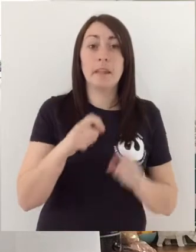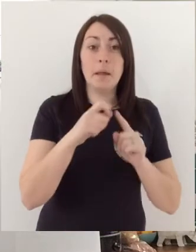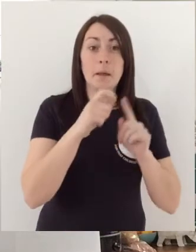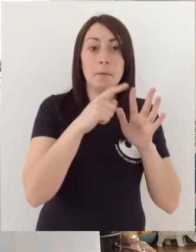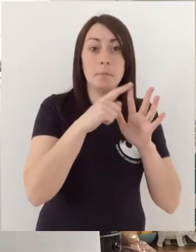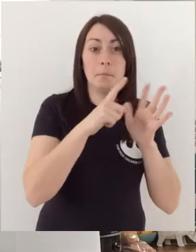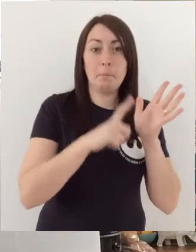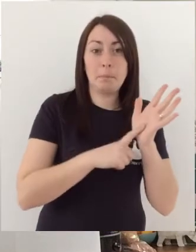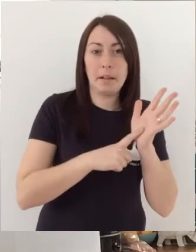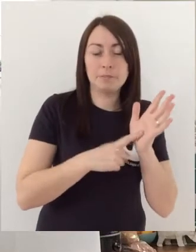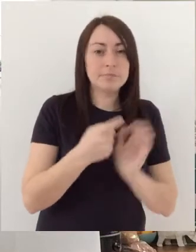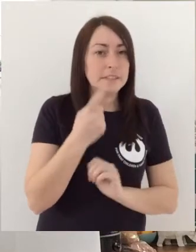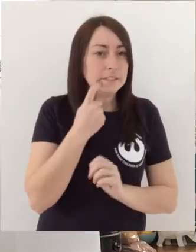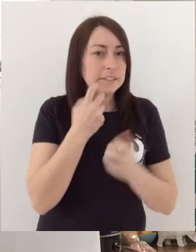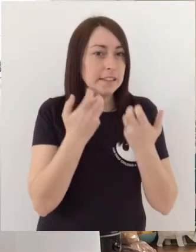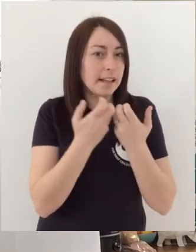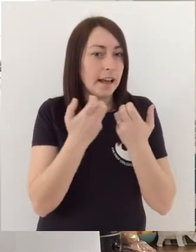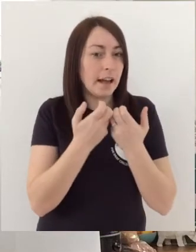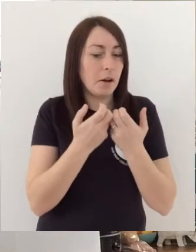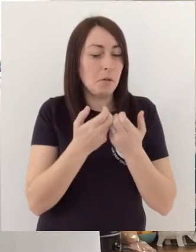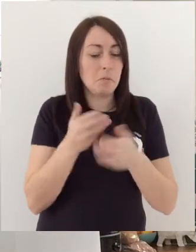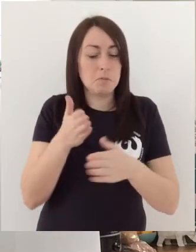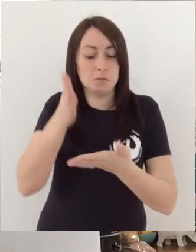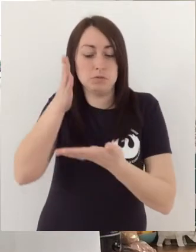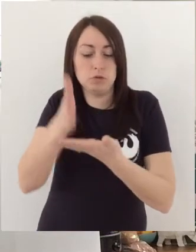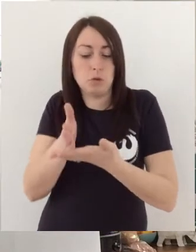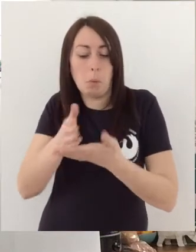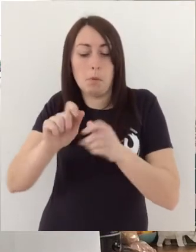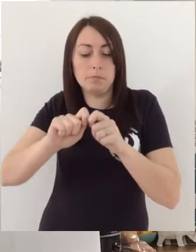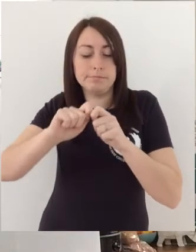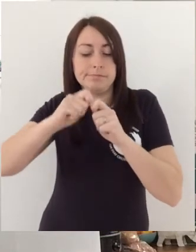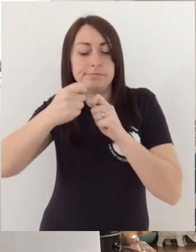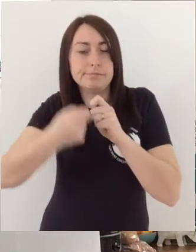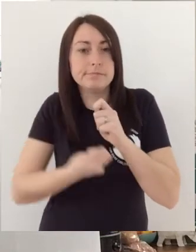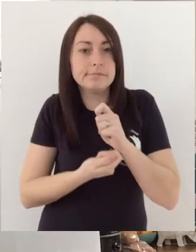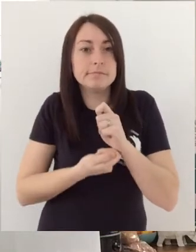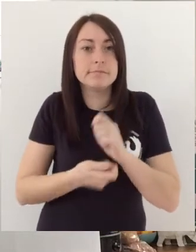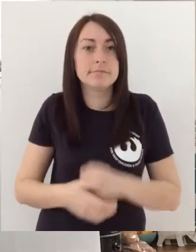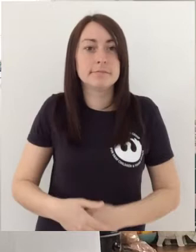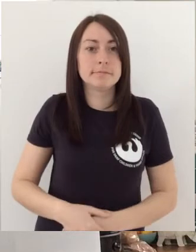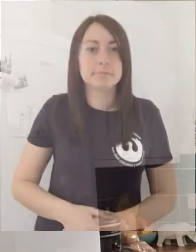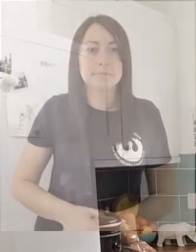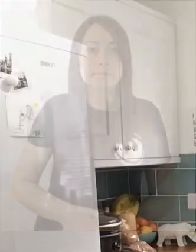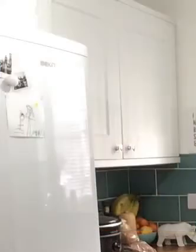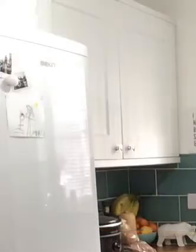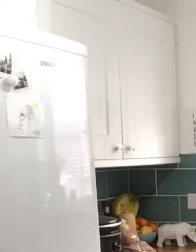Okay, and we're going to peel that, which means chopping the bottom off and taking the skin from all around off.